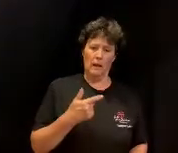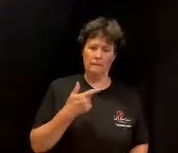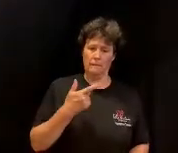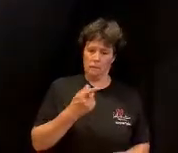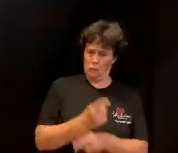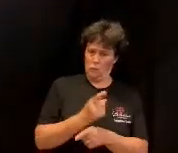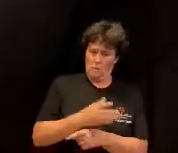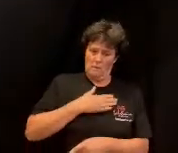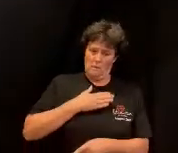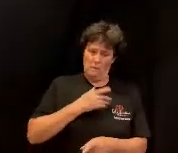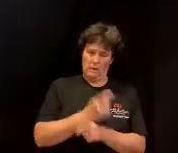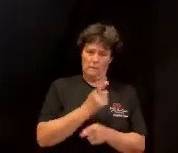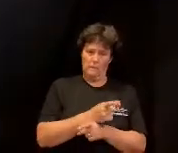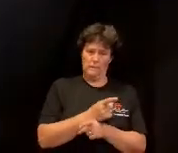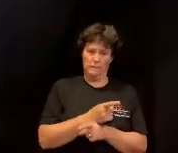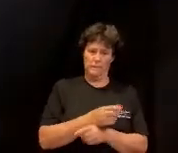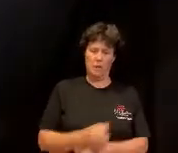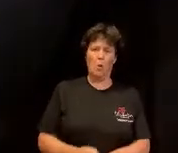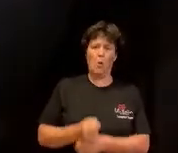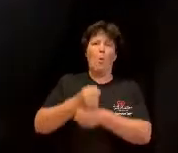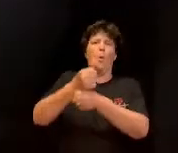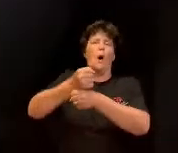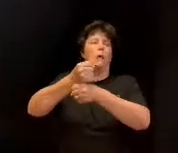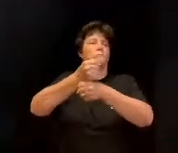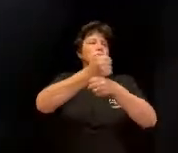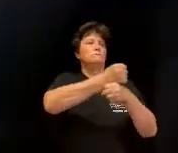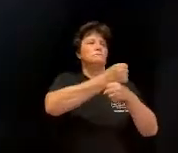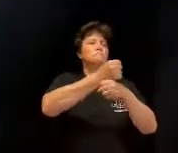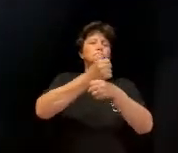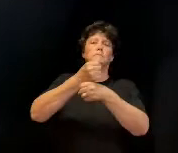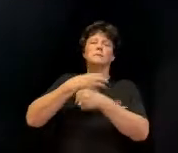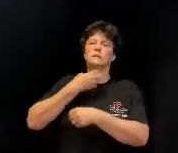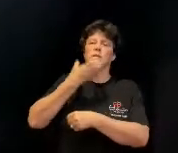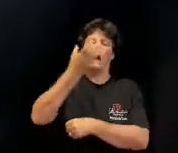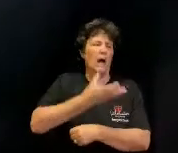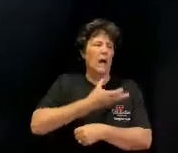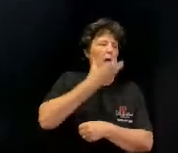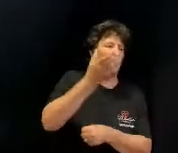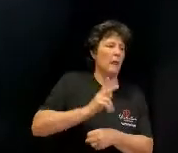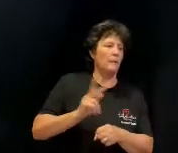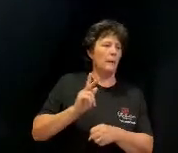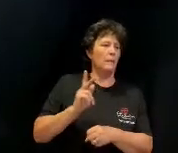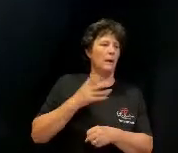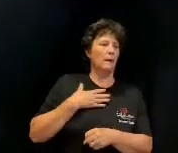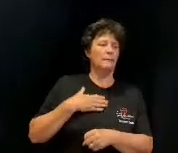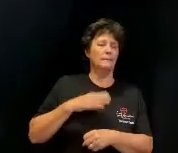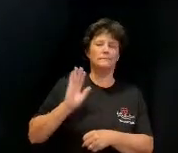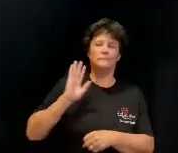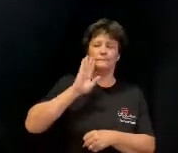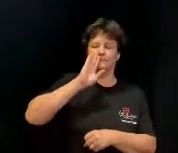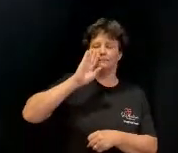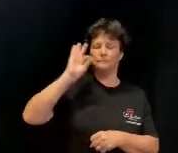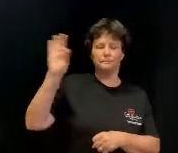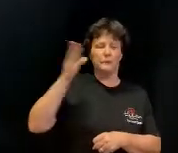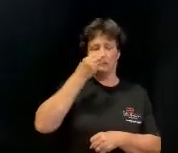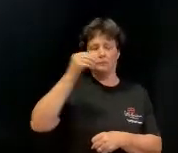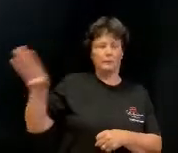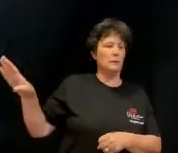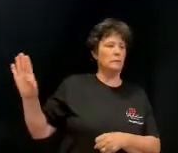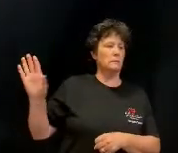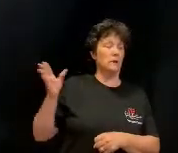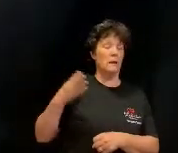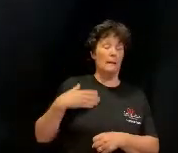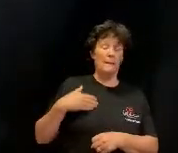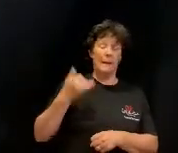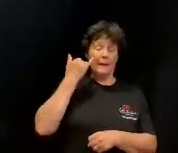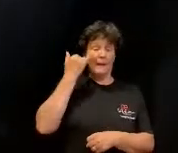People, listen, holding signs and yelling at people, people are going to turn you off. That's it. They just turned you off. But if I'm sitting down and